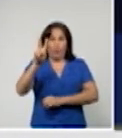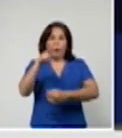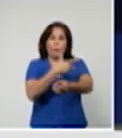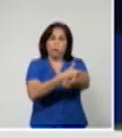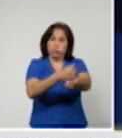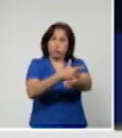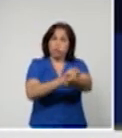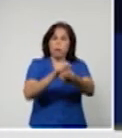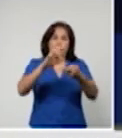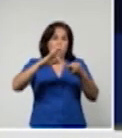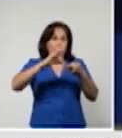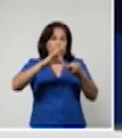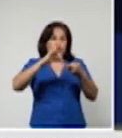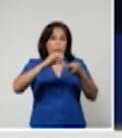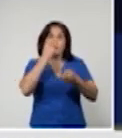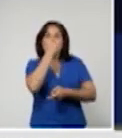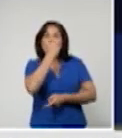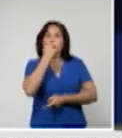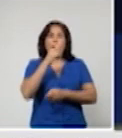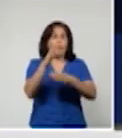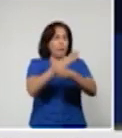days.